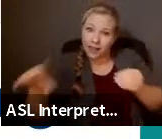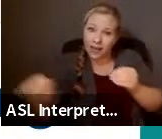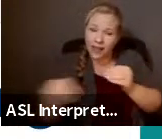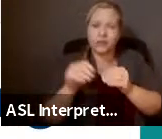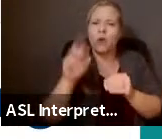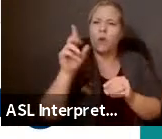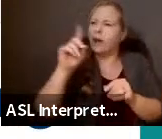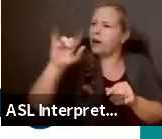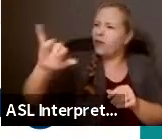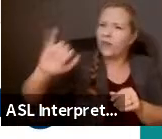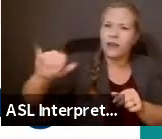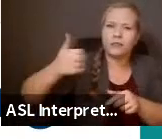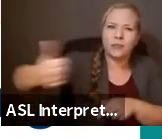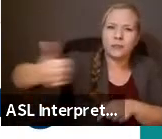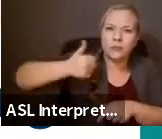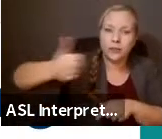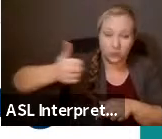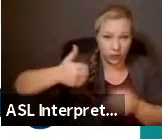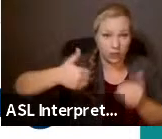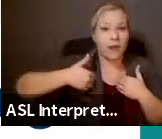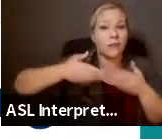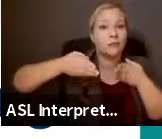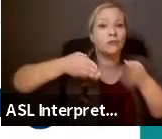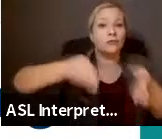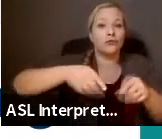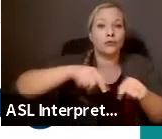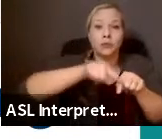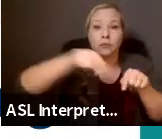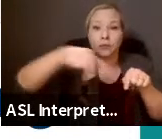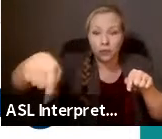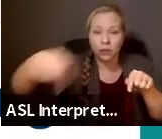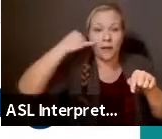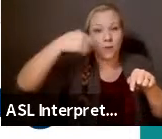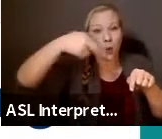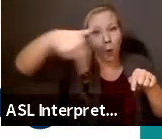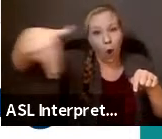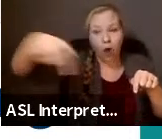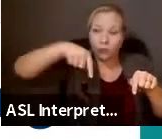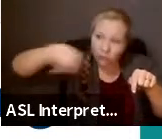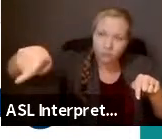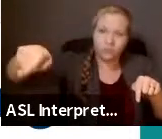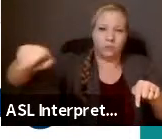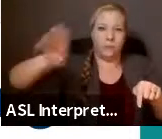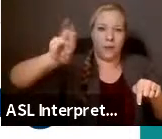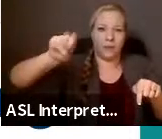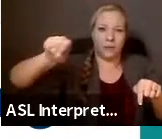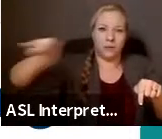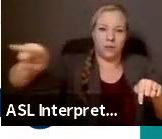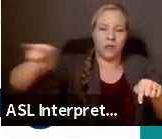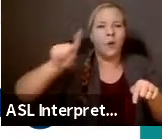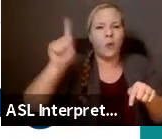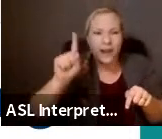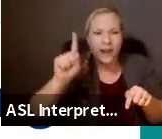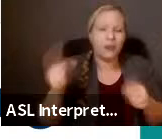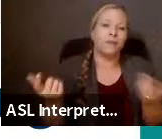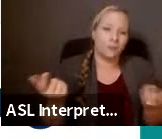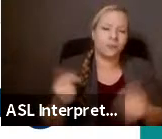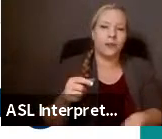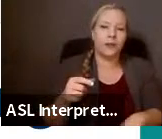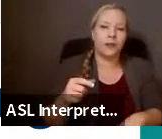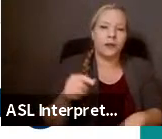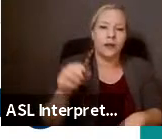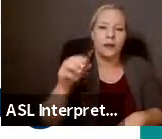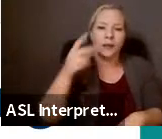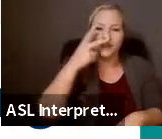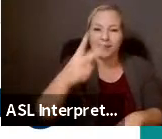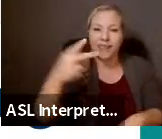connecting various parts of the island and to Marine Drive and beyond. So here you can see the shared use path in